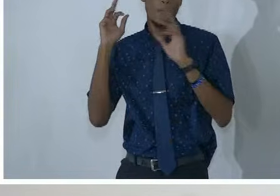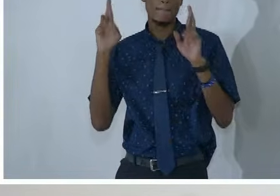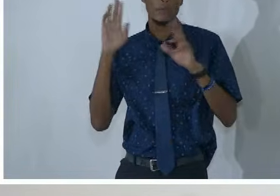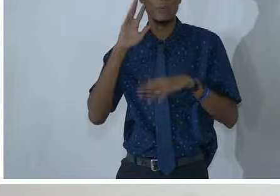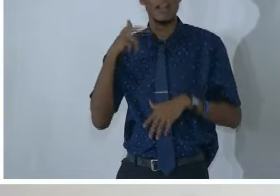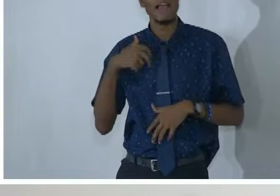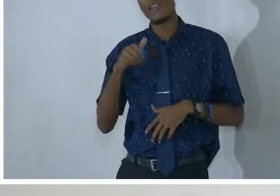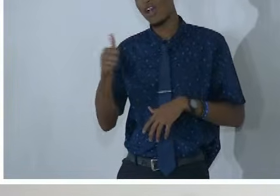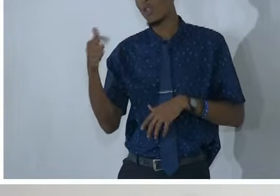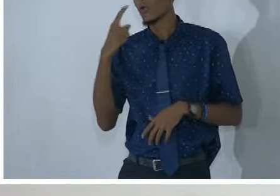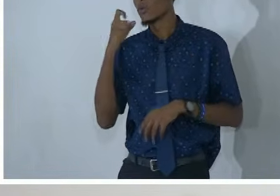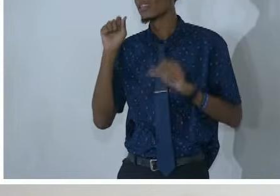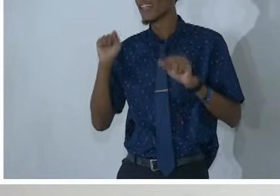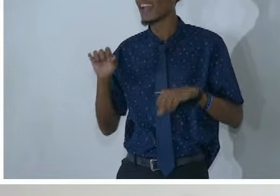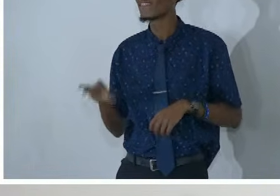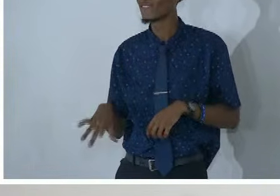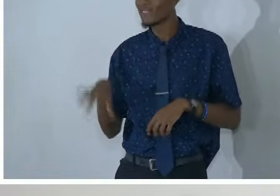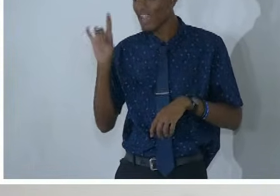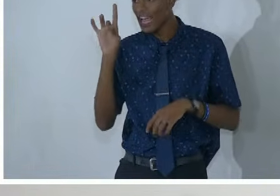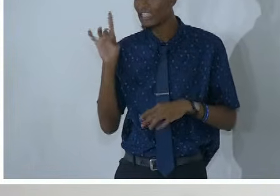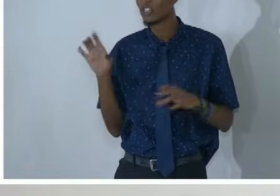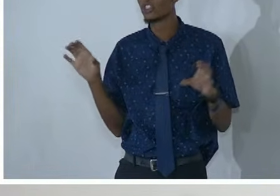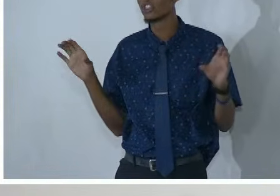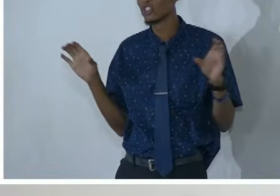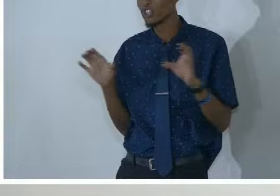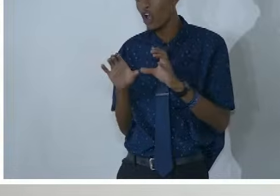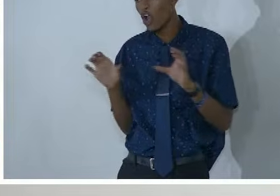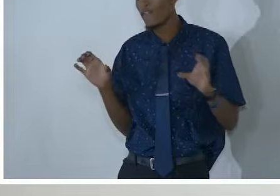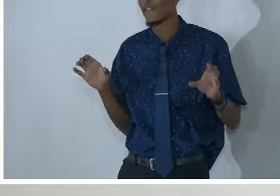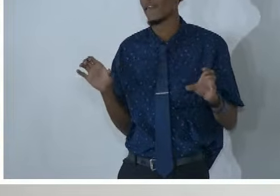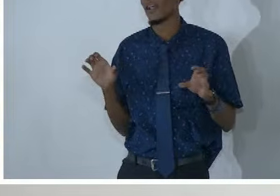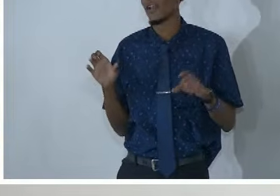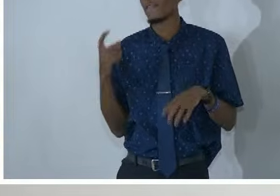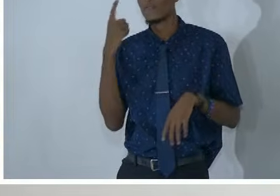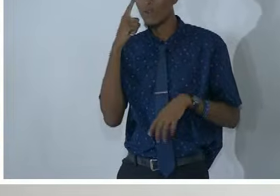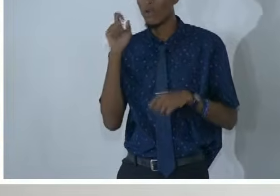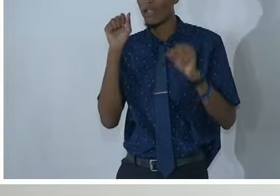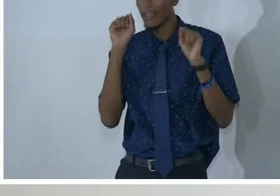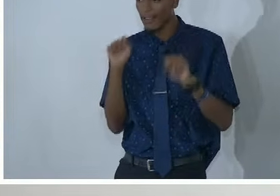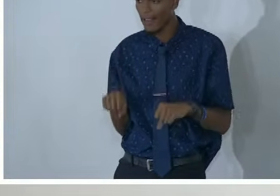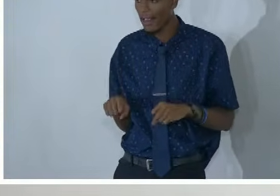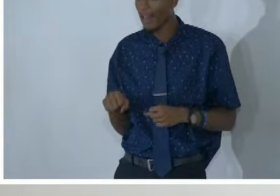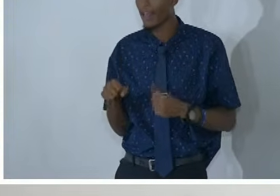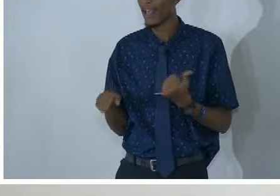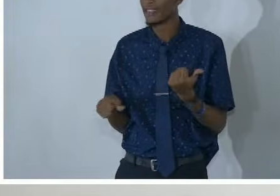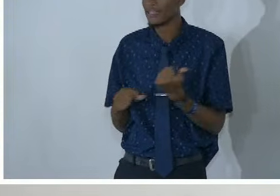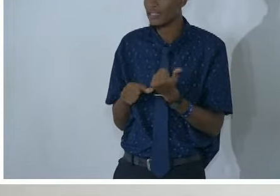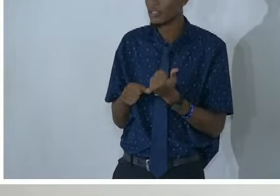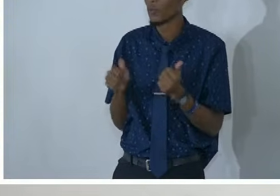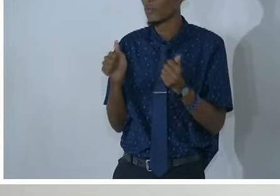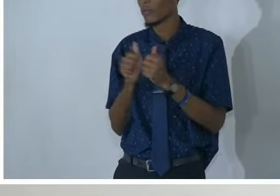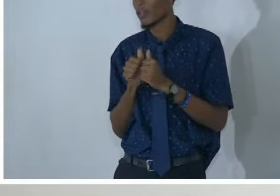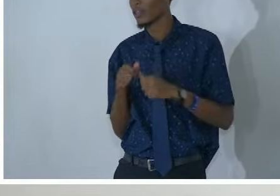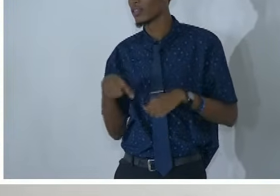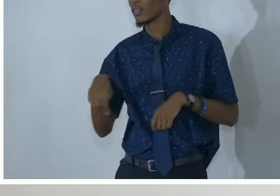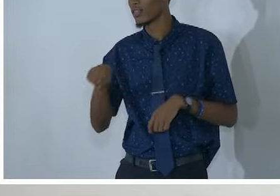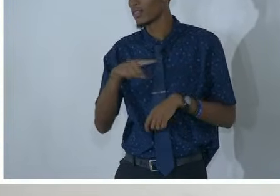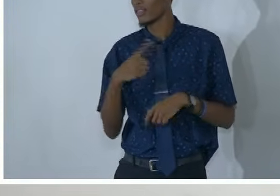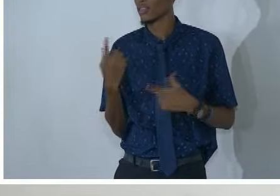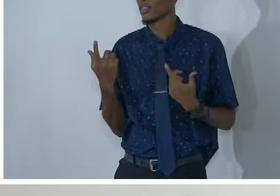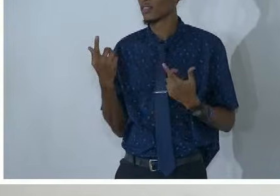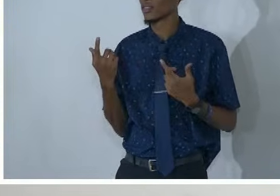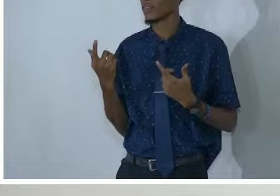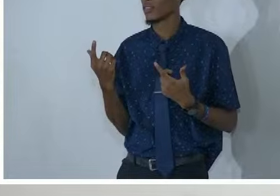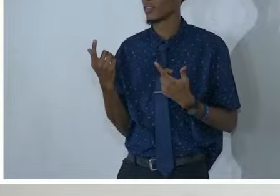can find a certified mediator to be able to assist the parties, and they